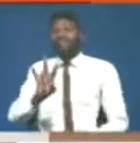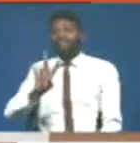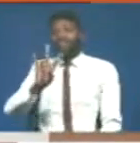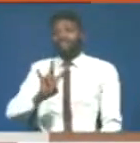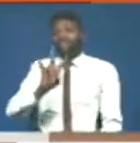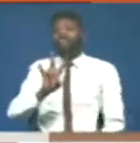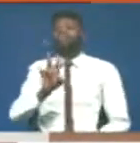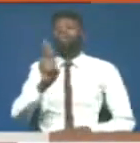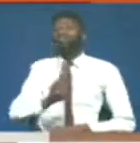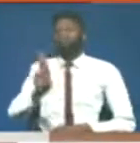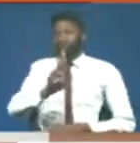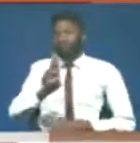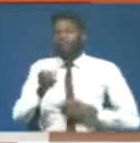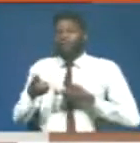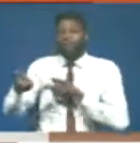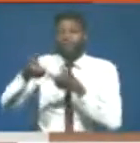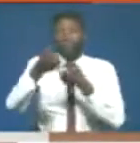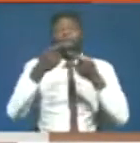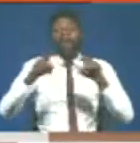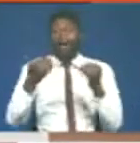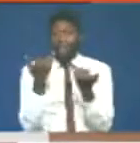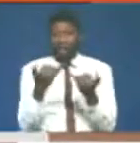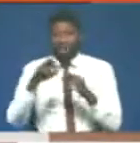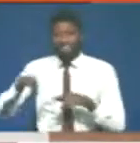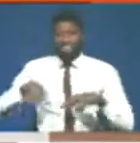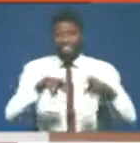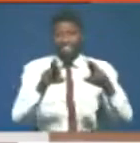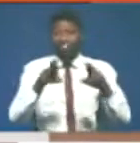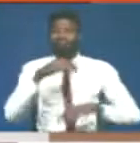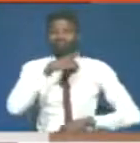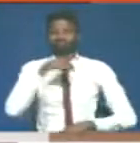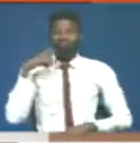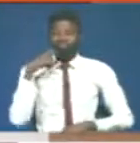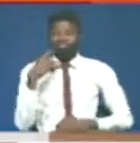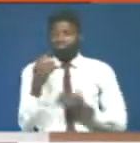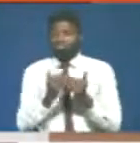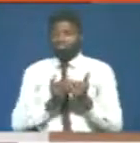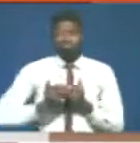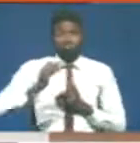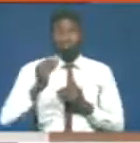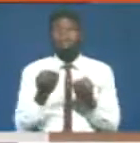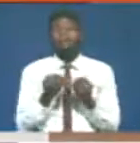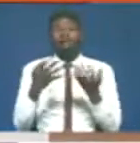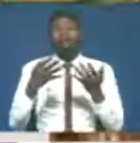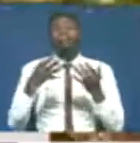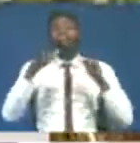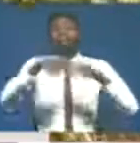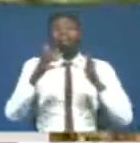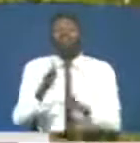rains have rendered the seasonal stream lifeless and thus sealing the fate of many farmers in the area.